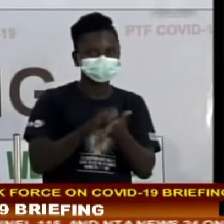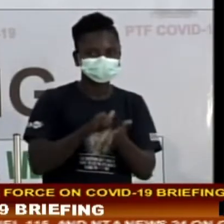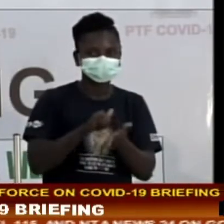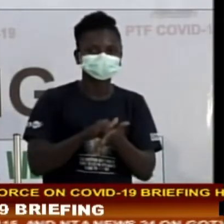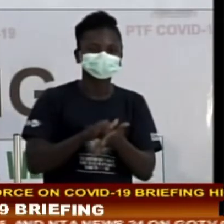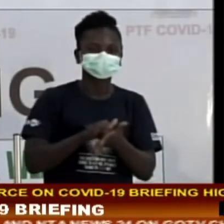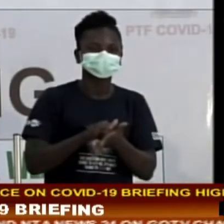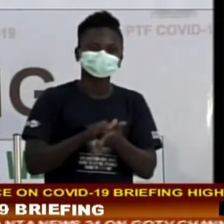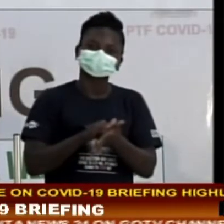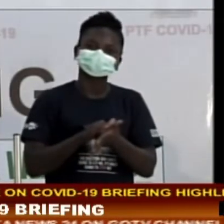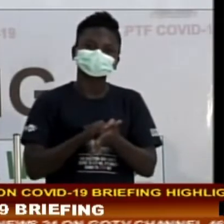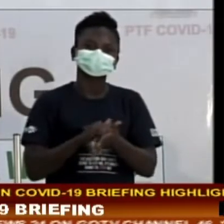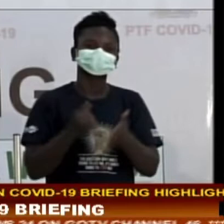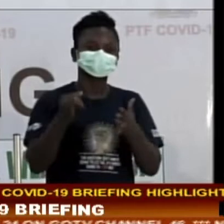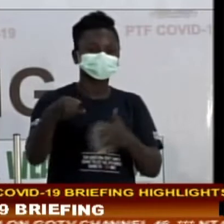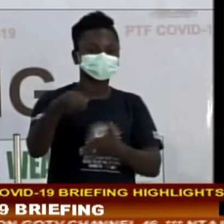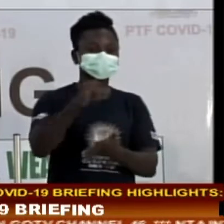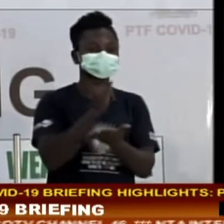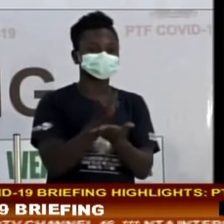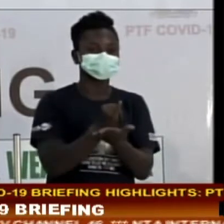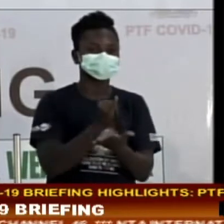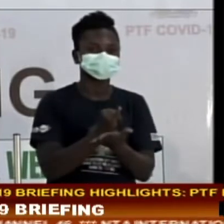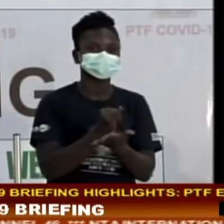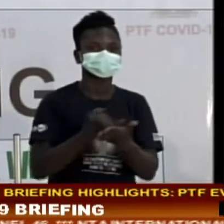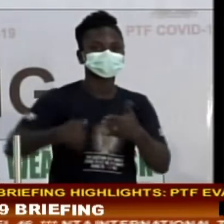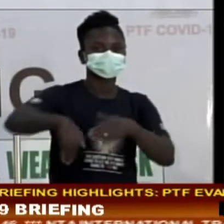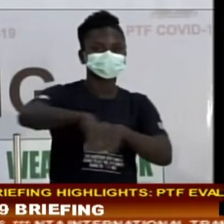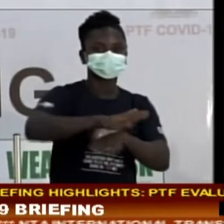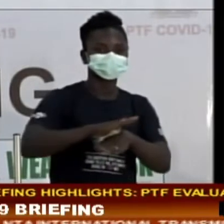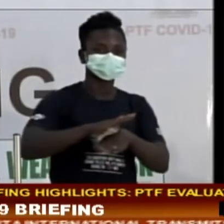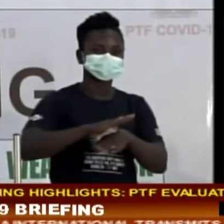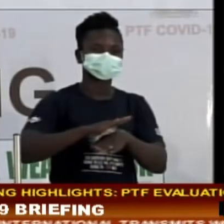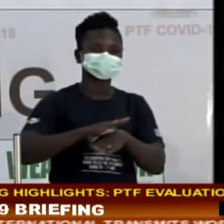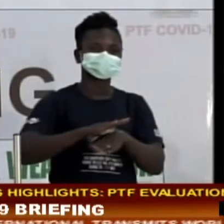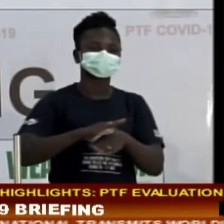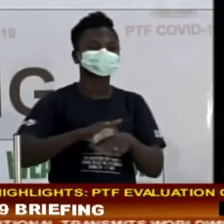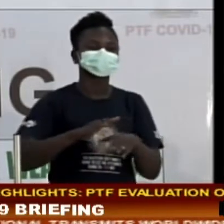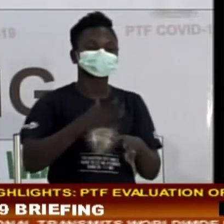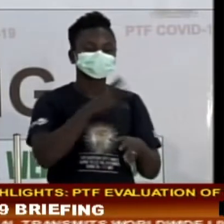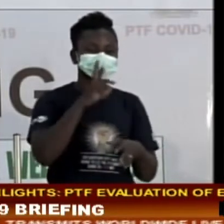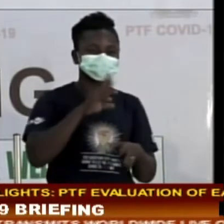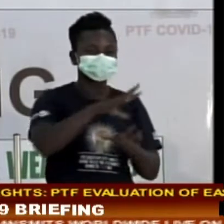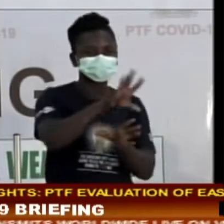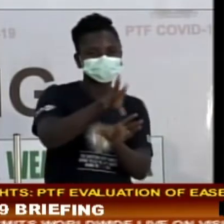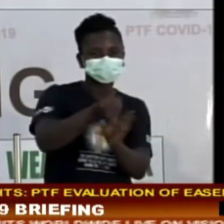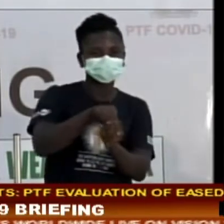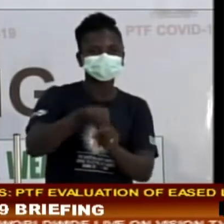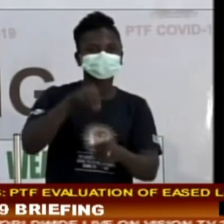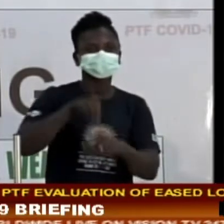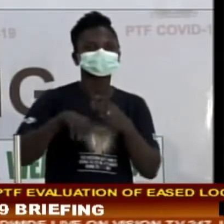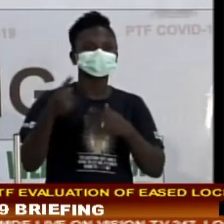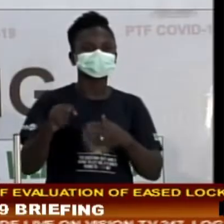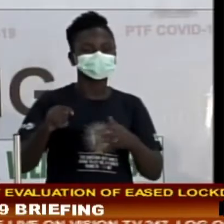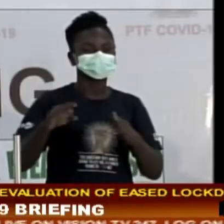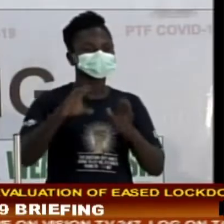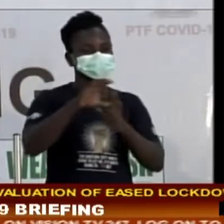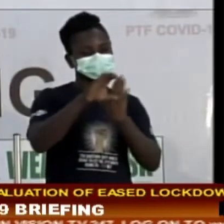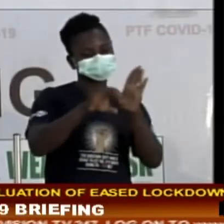uh insurance covers are included in the condition condition of